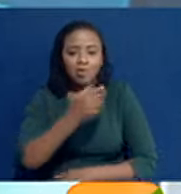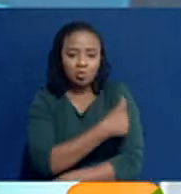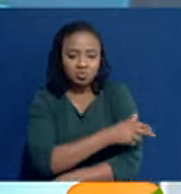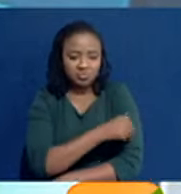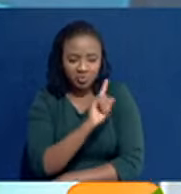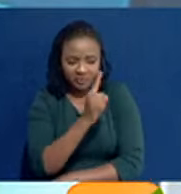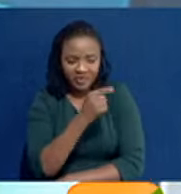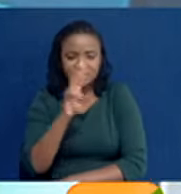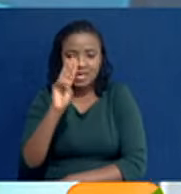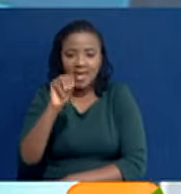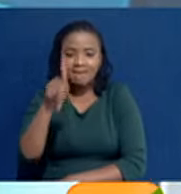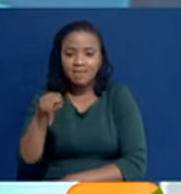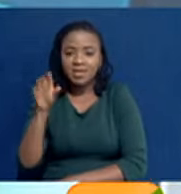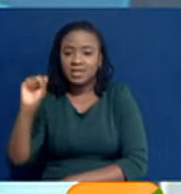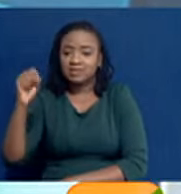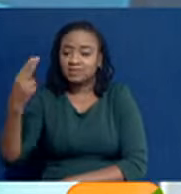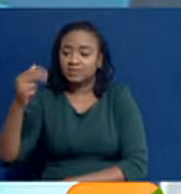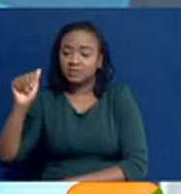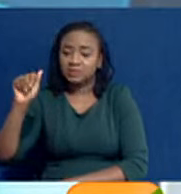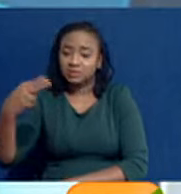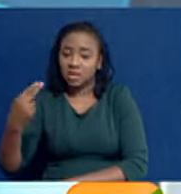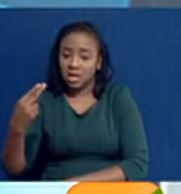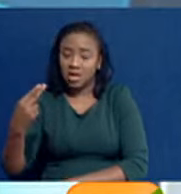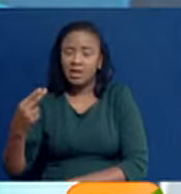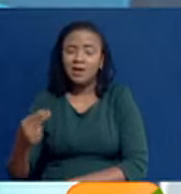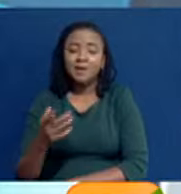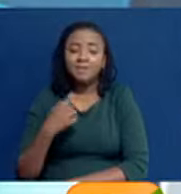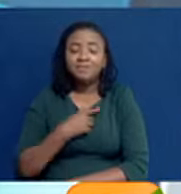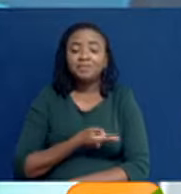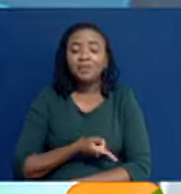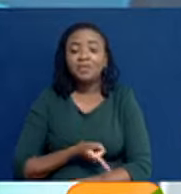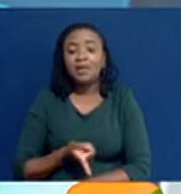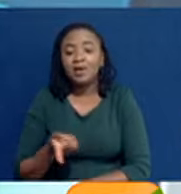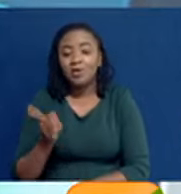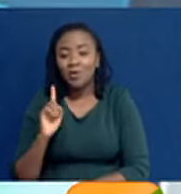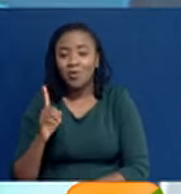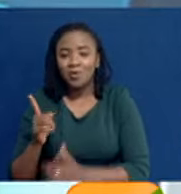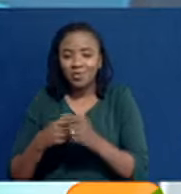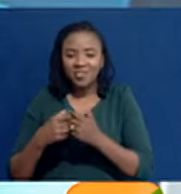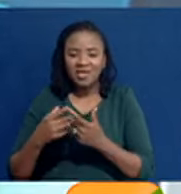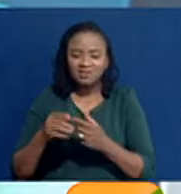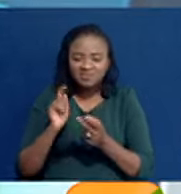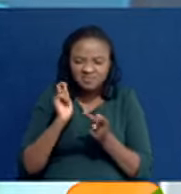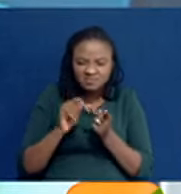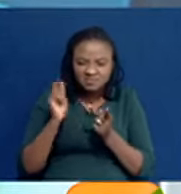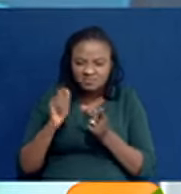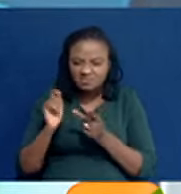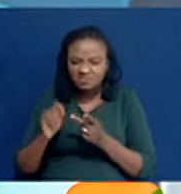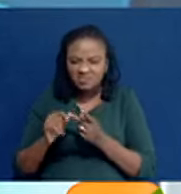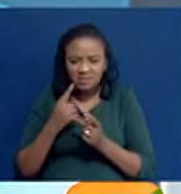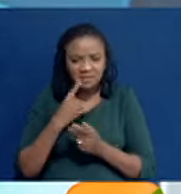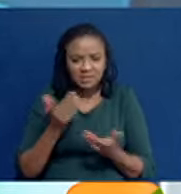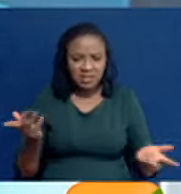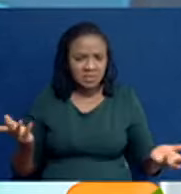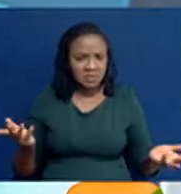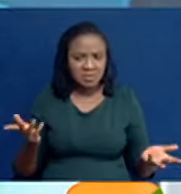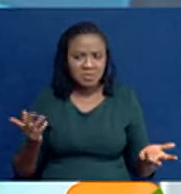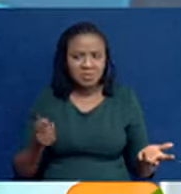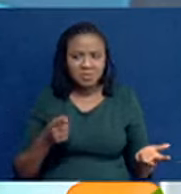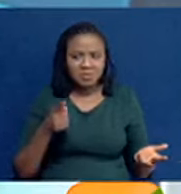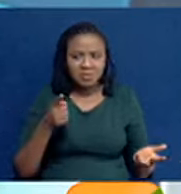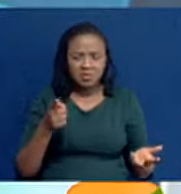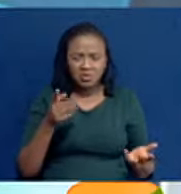instead of going home. We are going home. And when they did some tests, they told me that I need